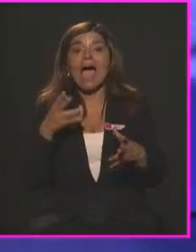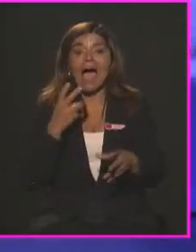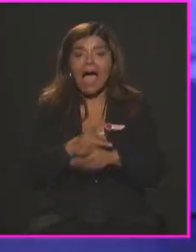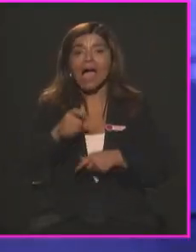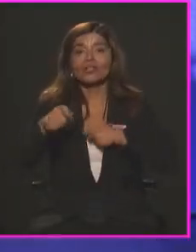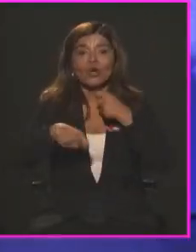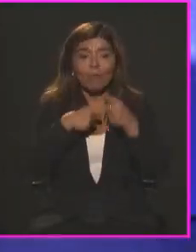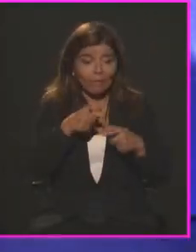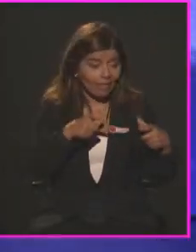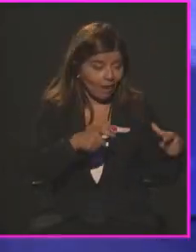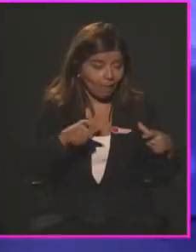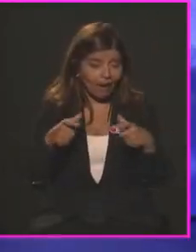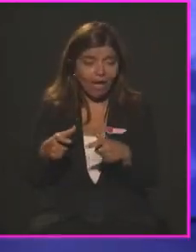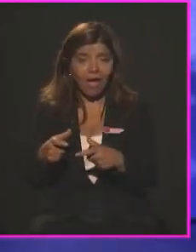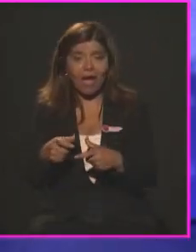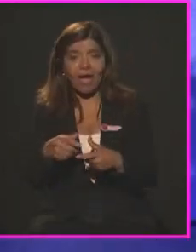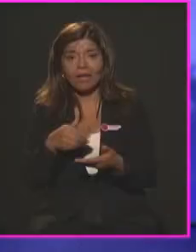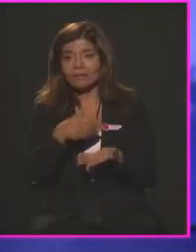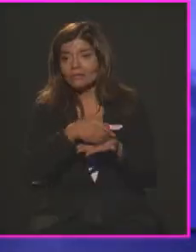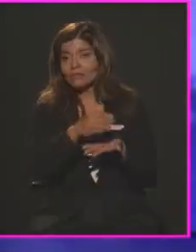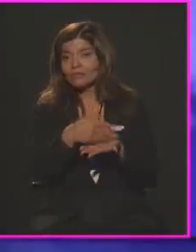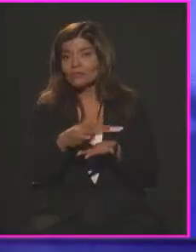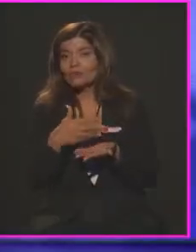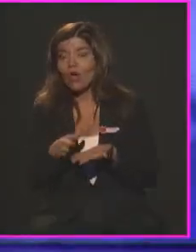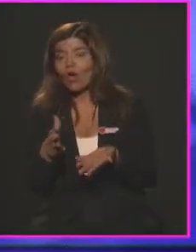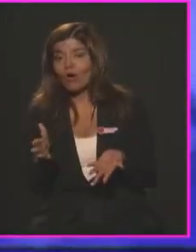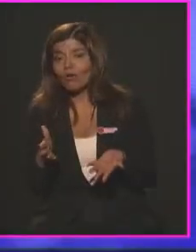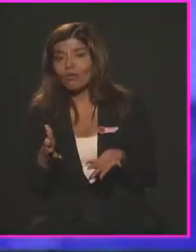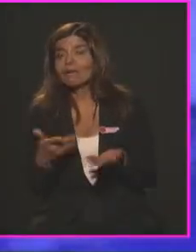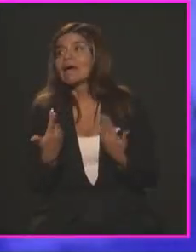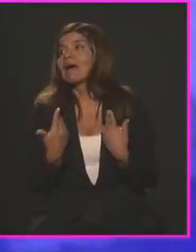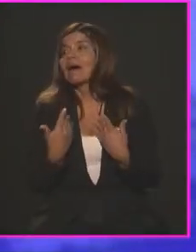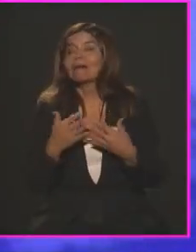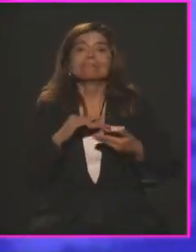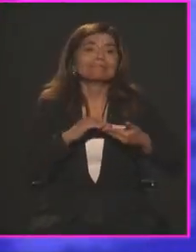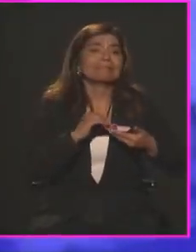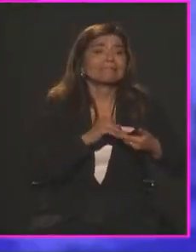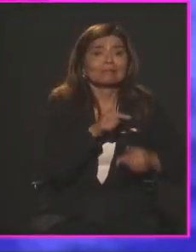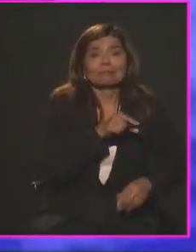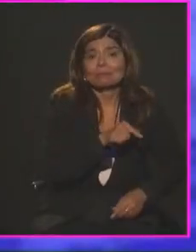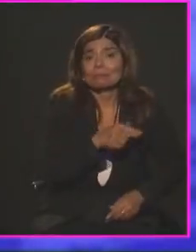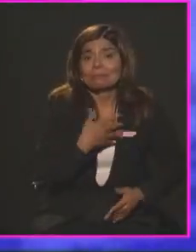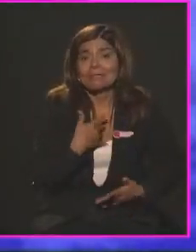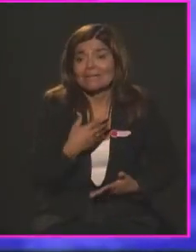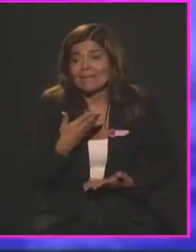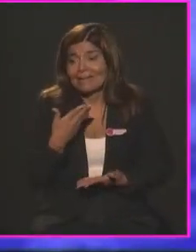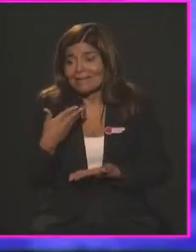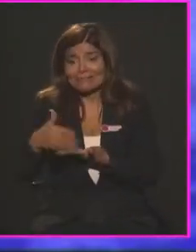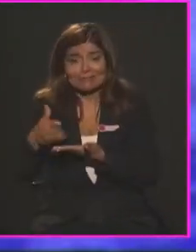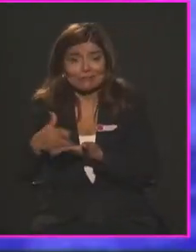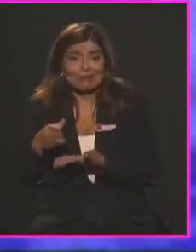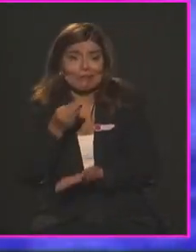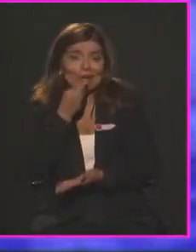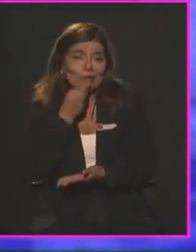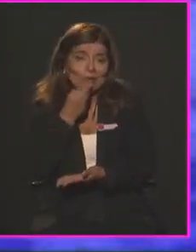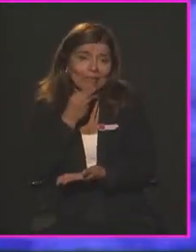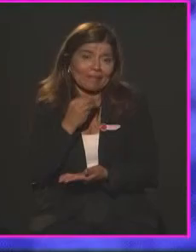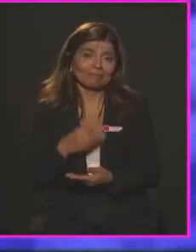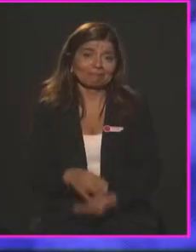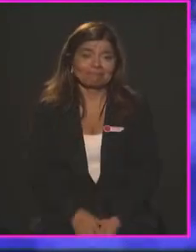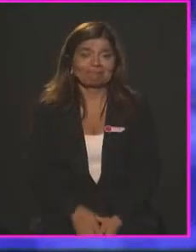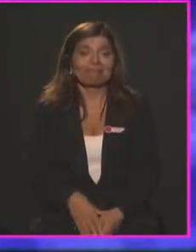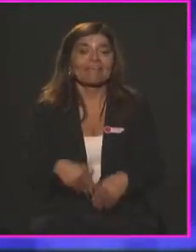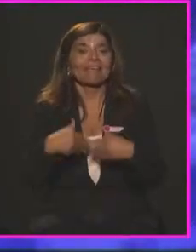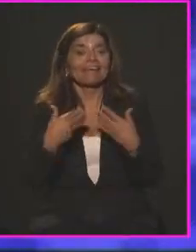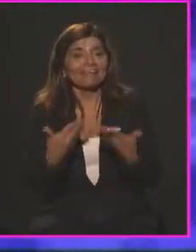can't finish it, and they feel like they have to apologize to me for not eating the food. And speaking of apologizing, I